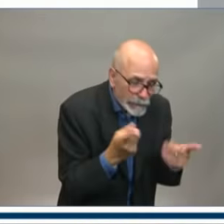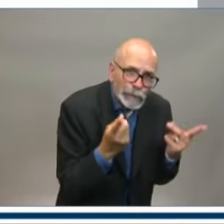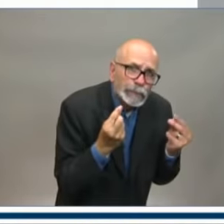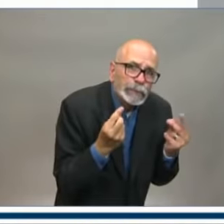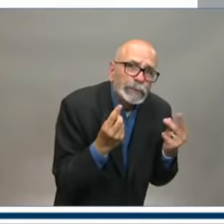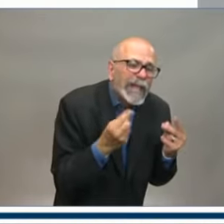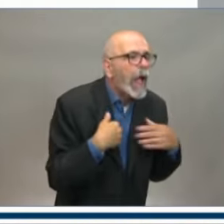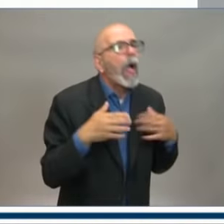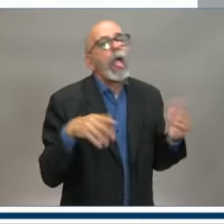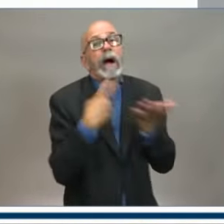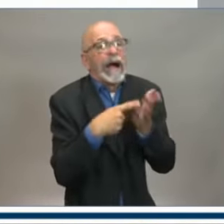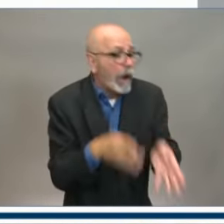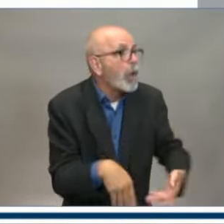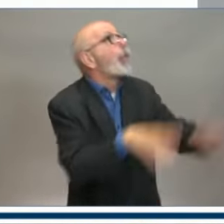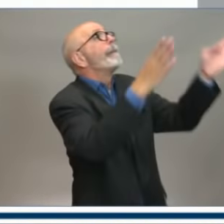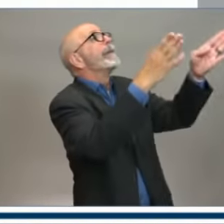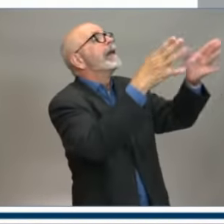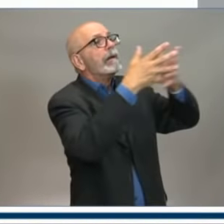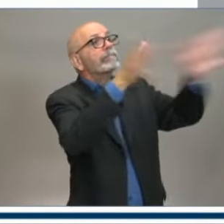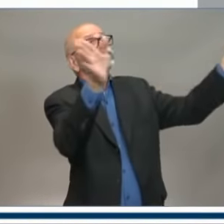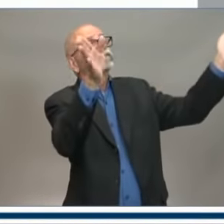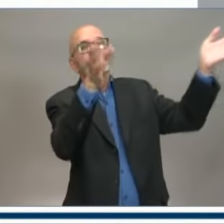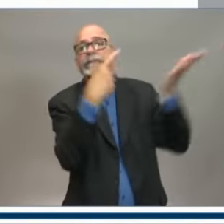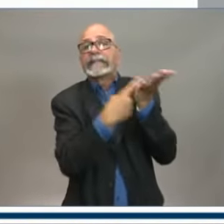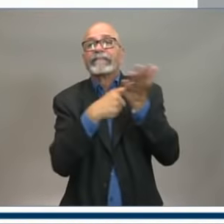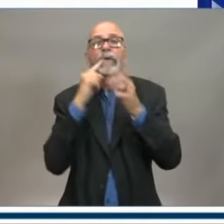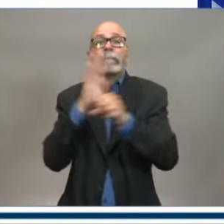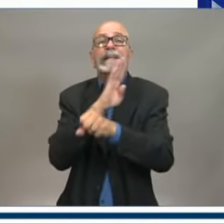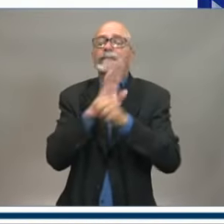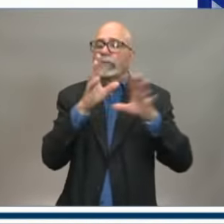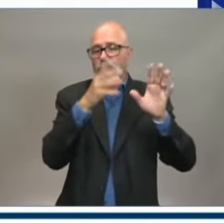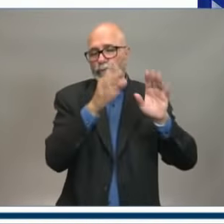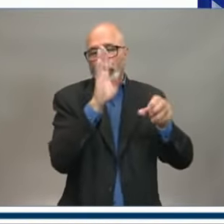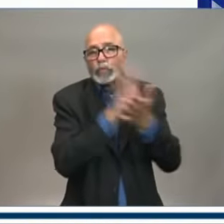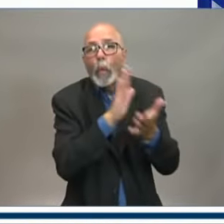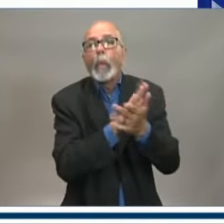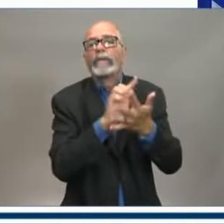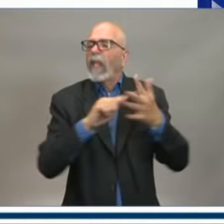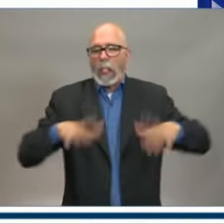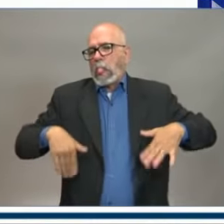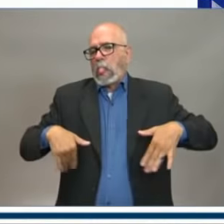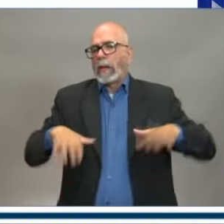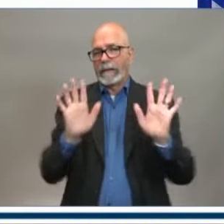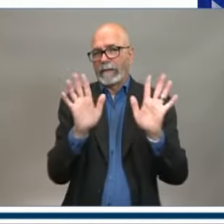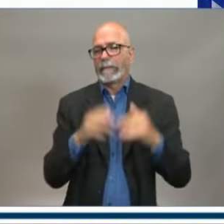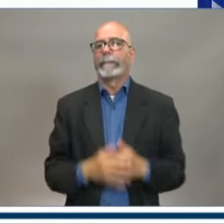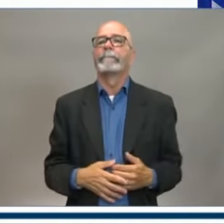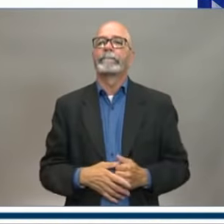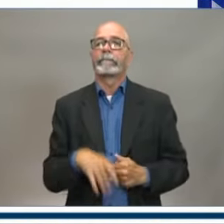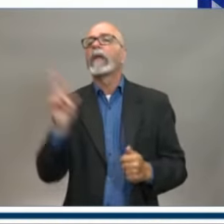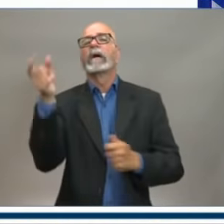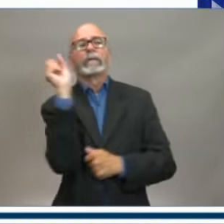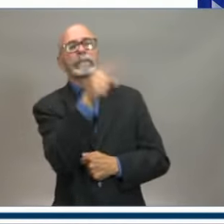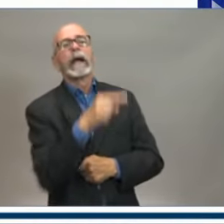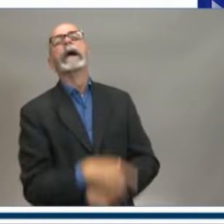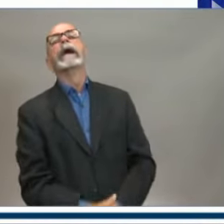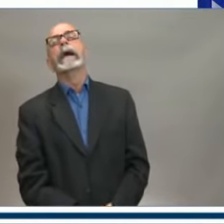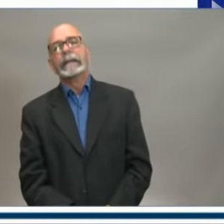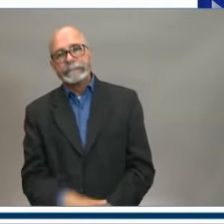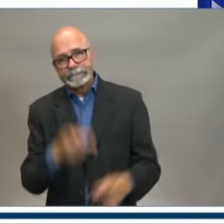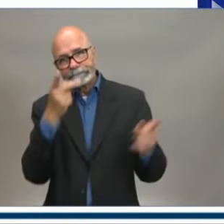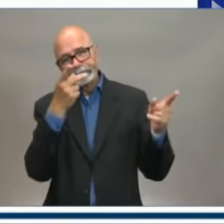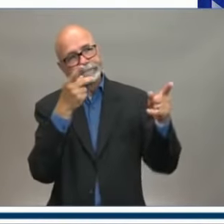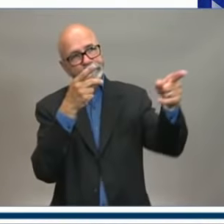about schools, but we need to get there. Preston, do you have a follow-up? Sure. My next question is for the Premier about